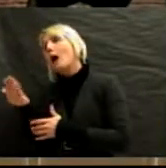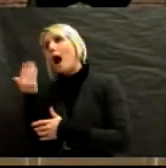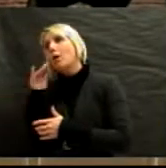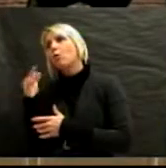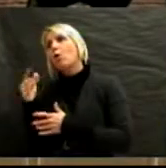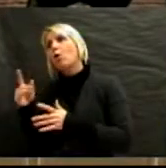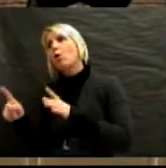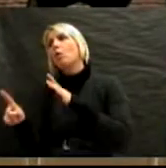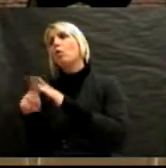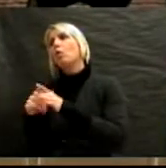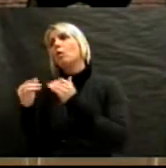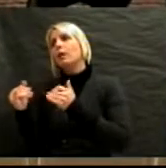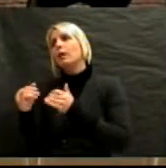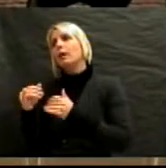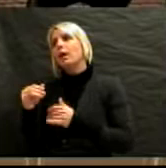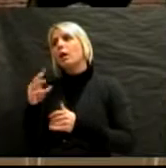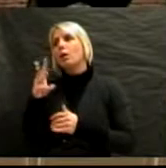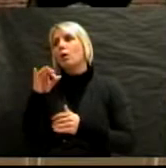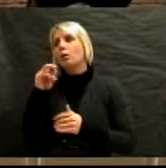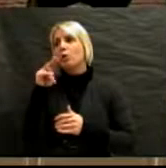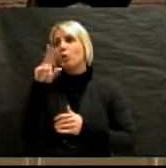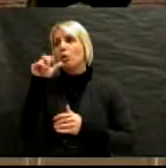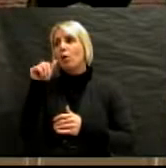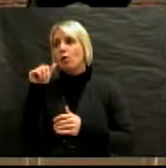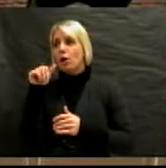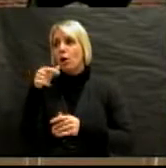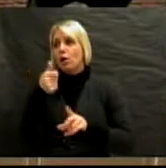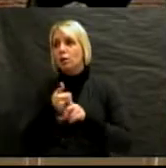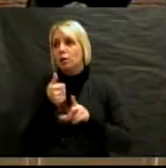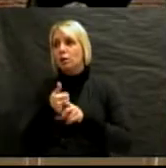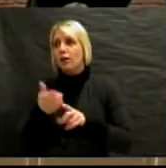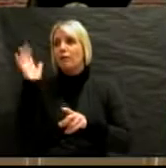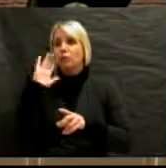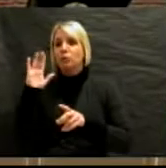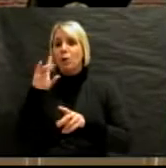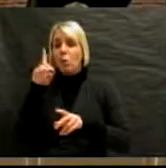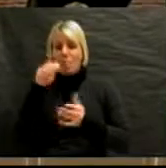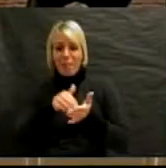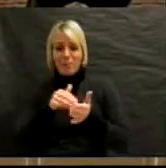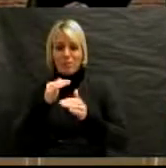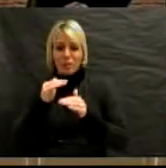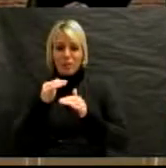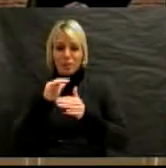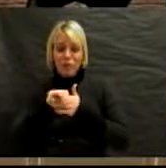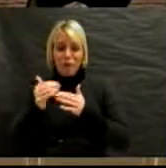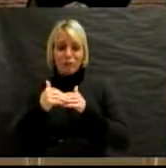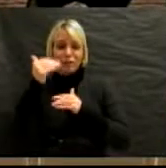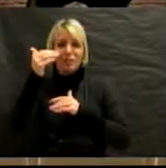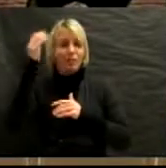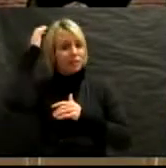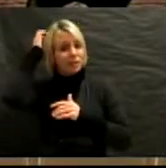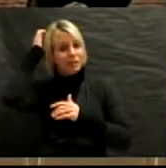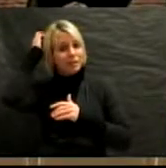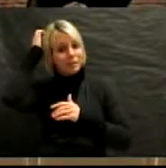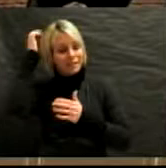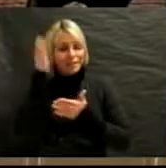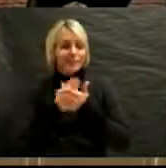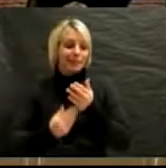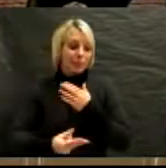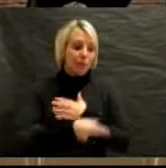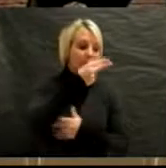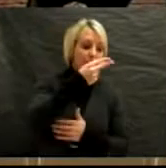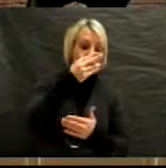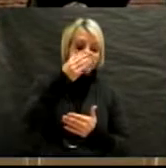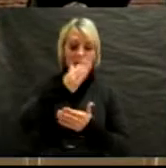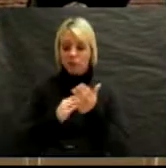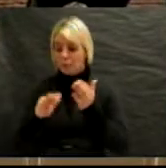higher. Some are significantly higher, some are lower, some are right in the ballpark. So we're not out of the realm in